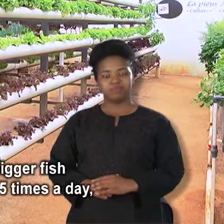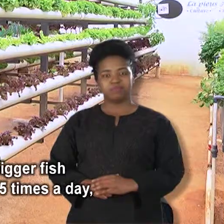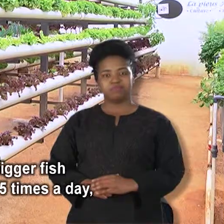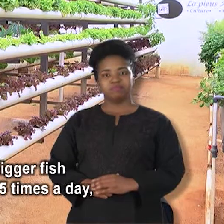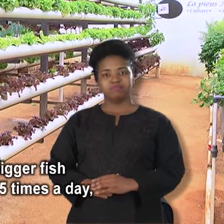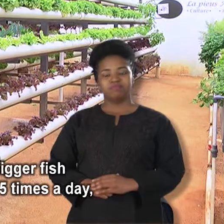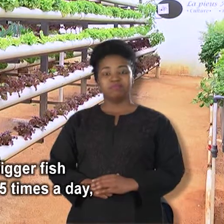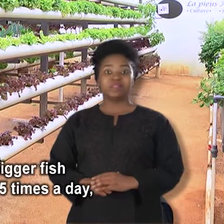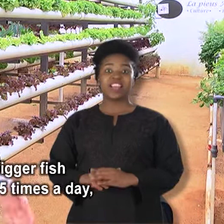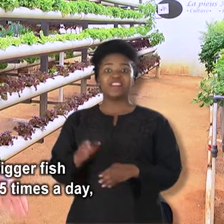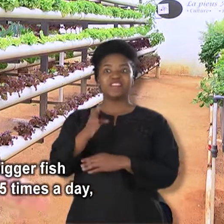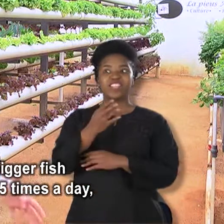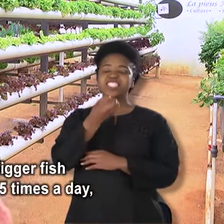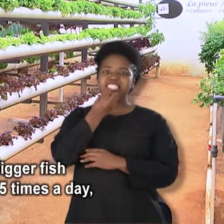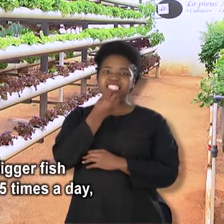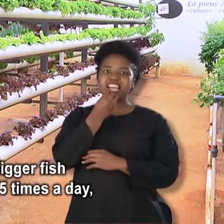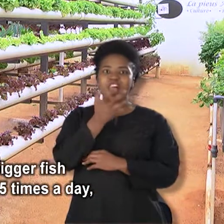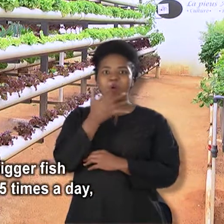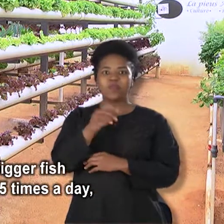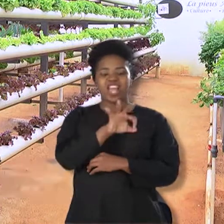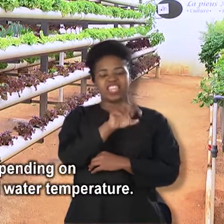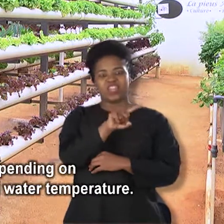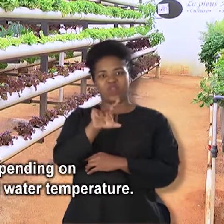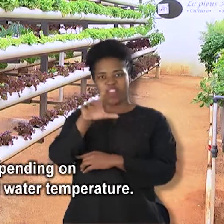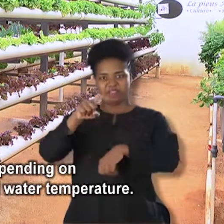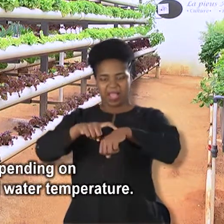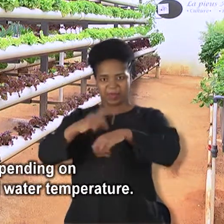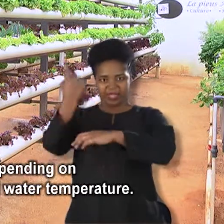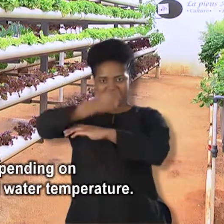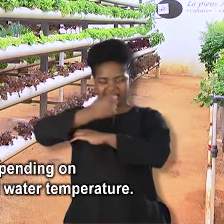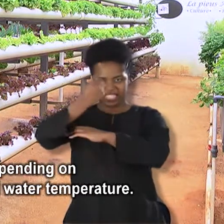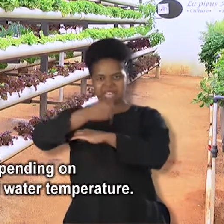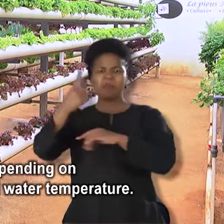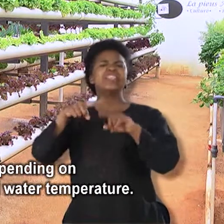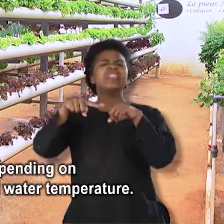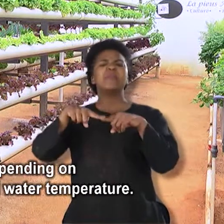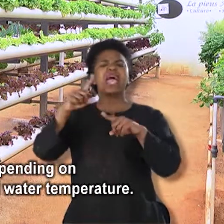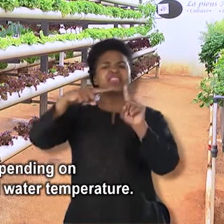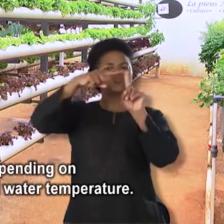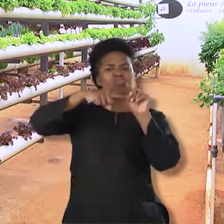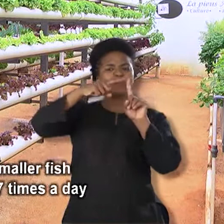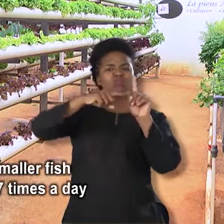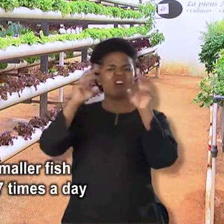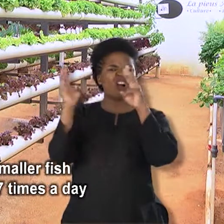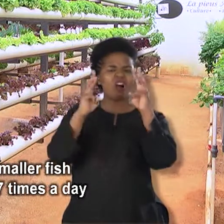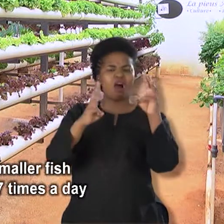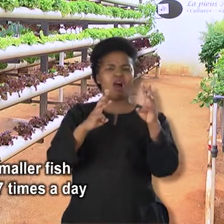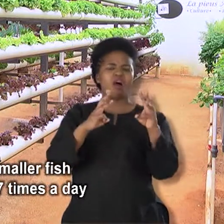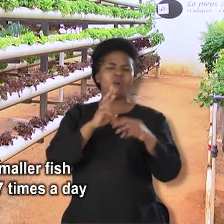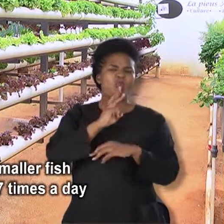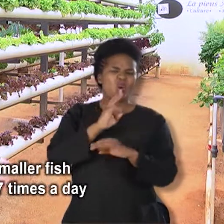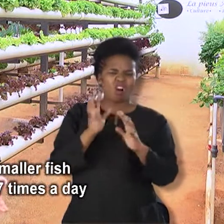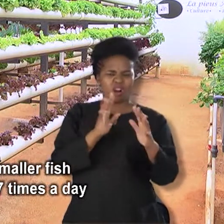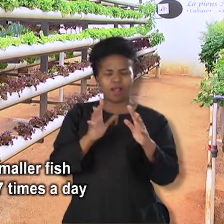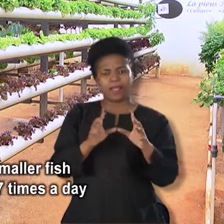The bigger fish are fed three to five times per day. It depends on the seasonal and what is the water temperature. And the smaller